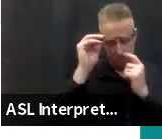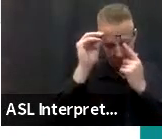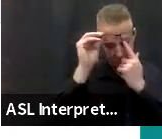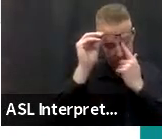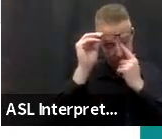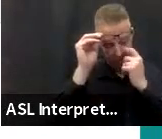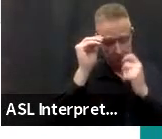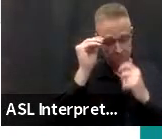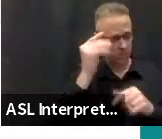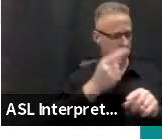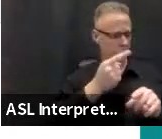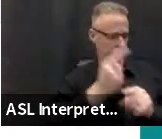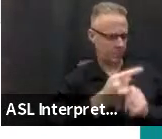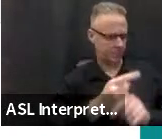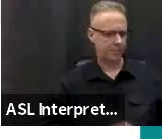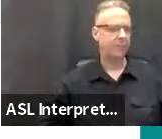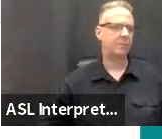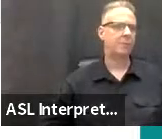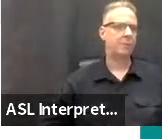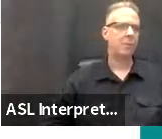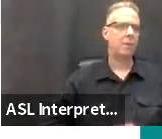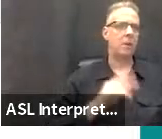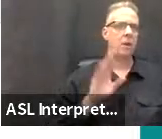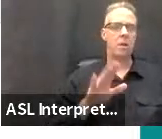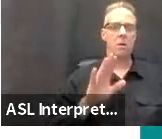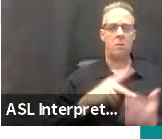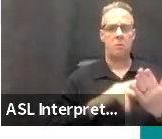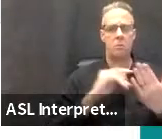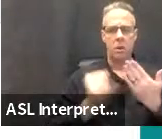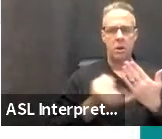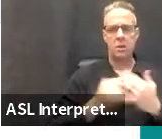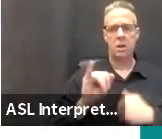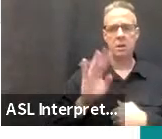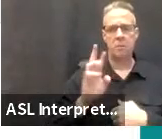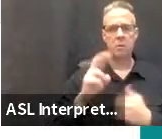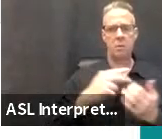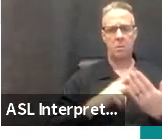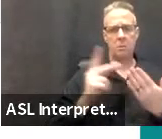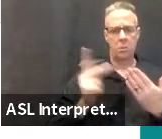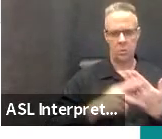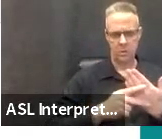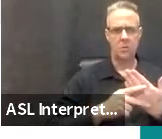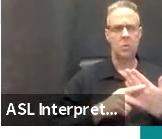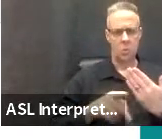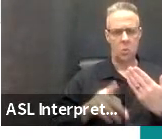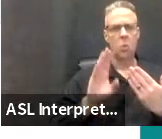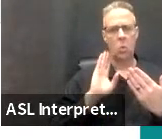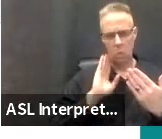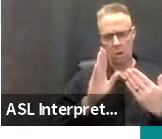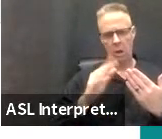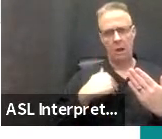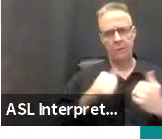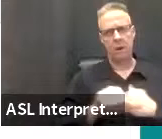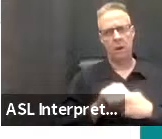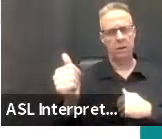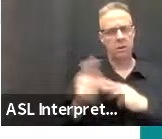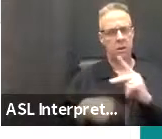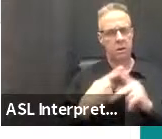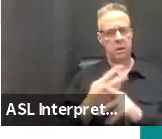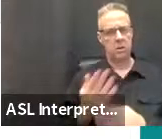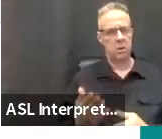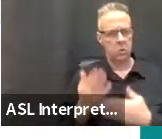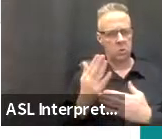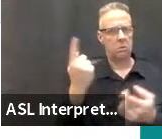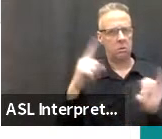side. Yeah, yeah. And beyond the project, beyond the IBR program, there will be other recommendations, coordinate